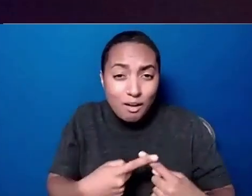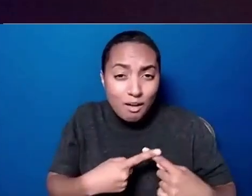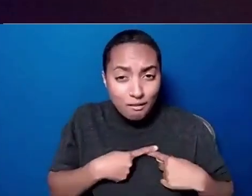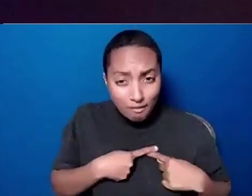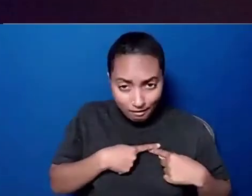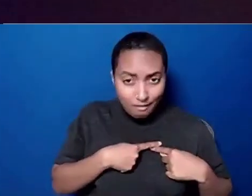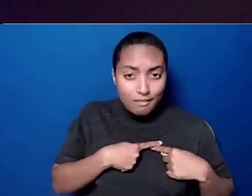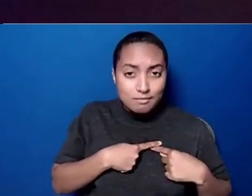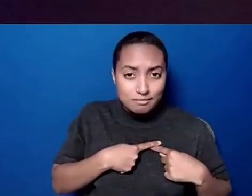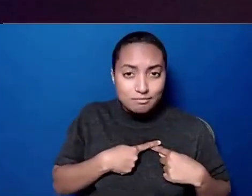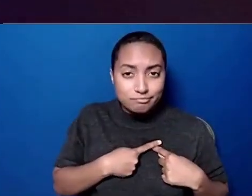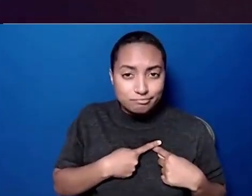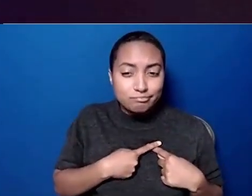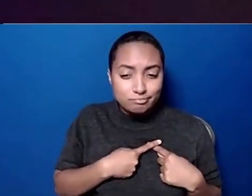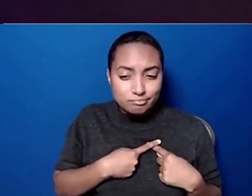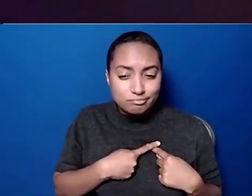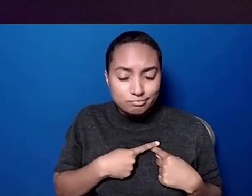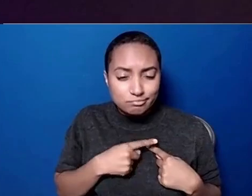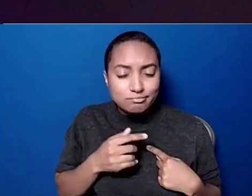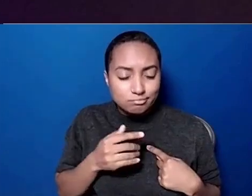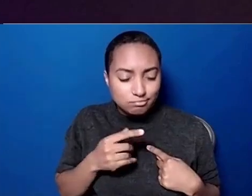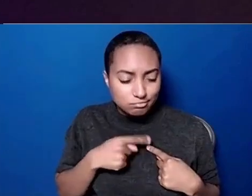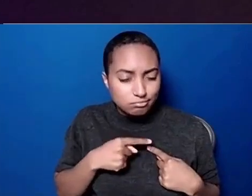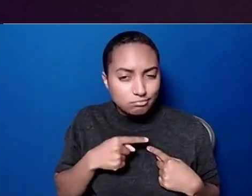The quiet and the tranquility